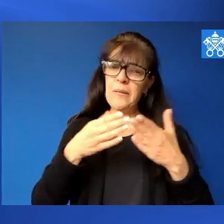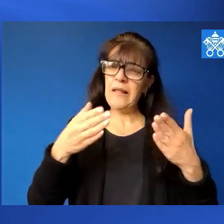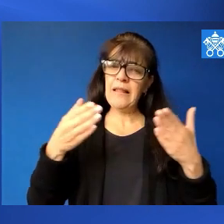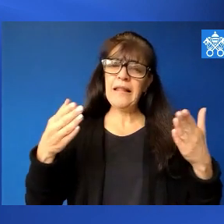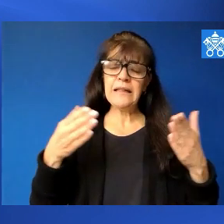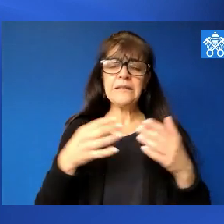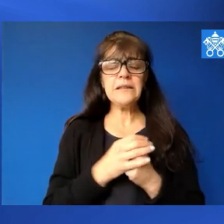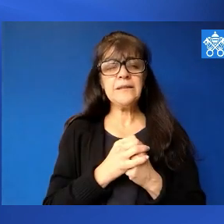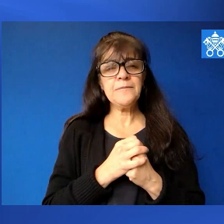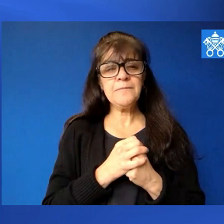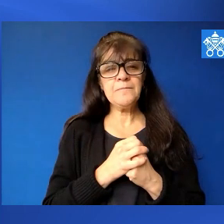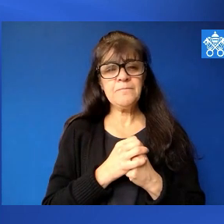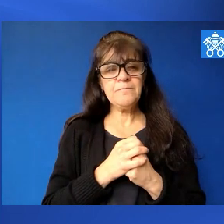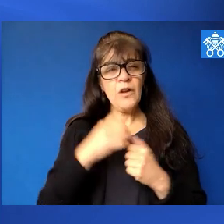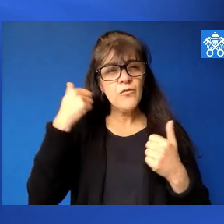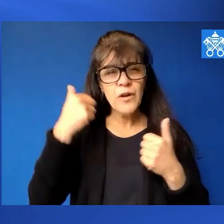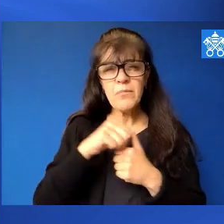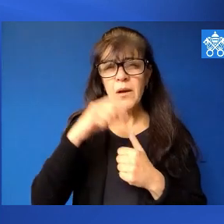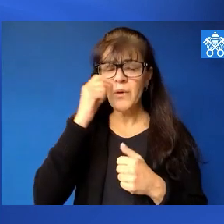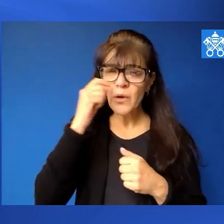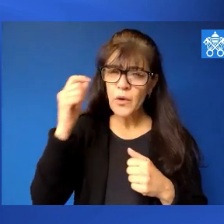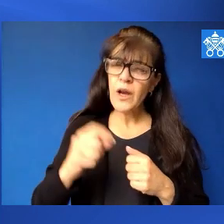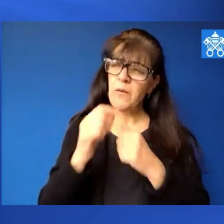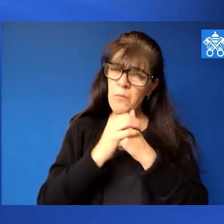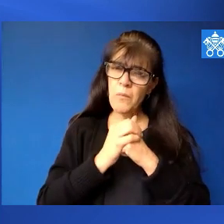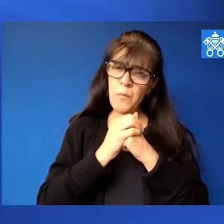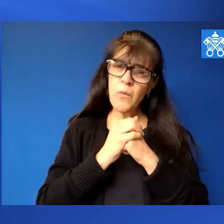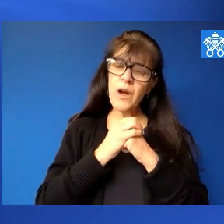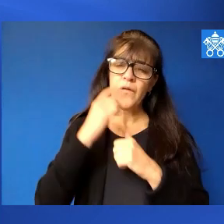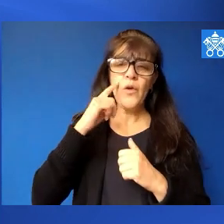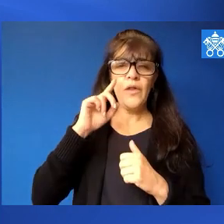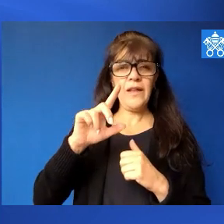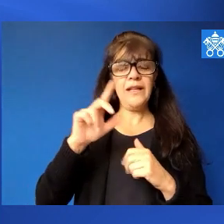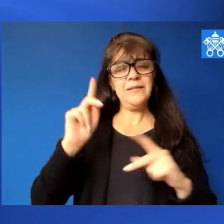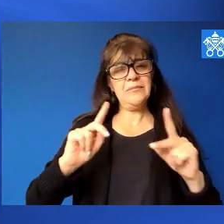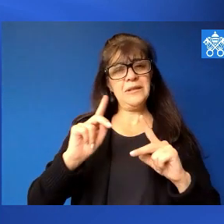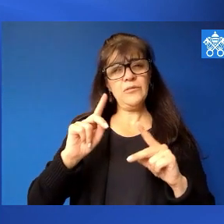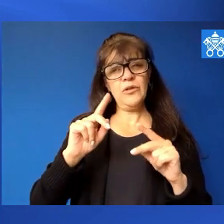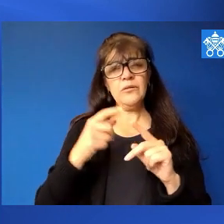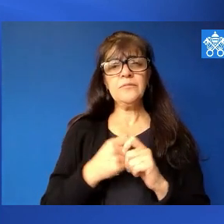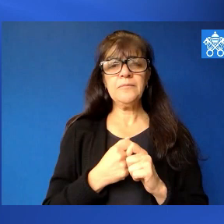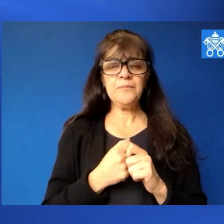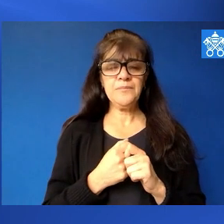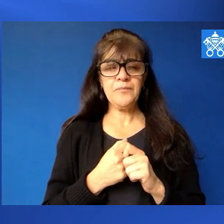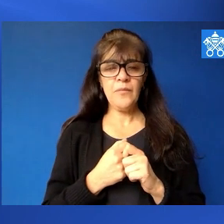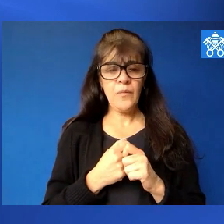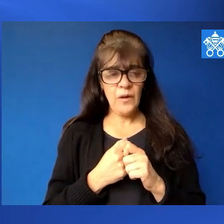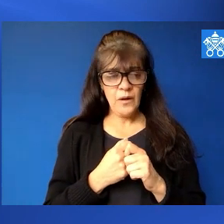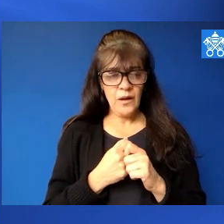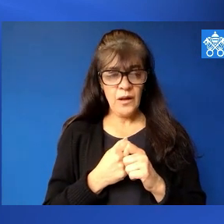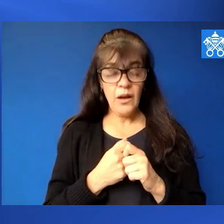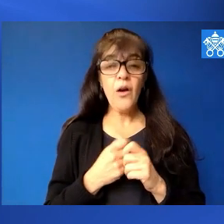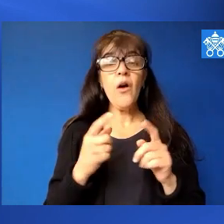who told me terrible things. Let's remember Ukraine and let's pray for this martyred people there. And